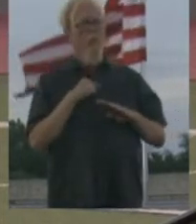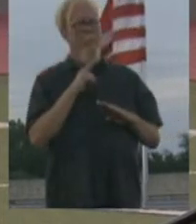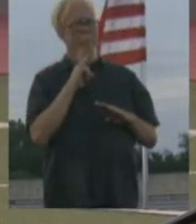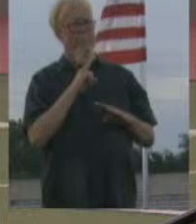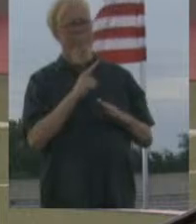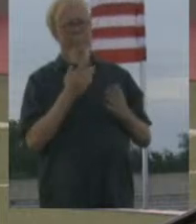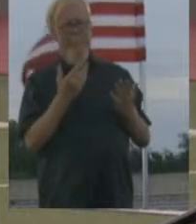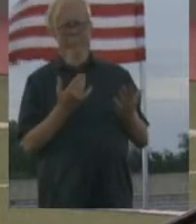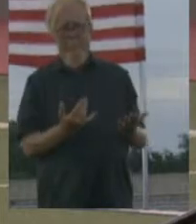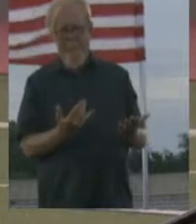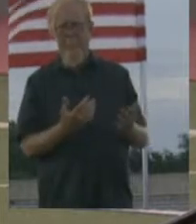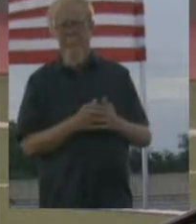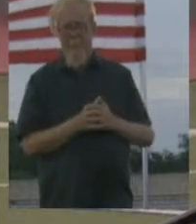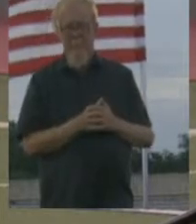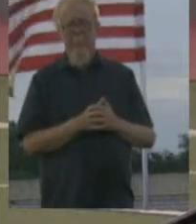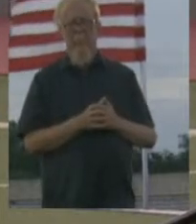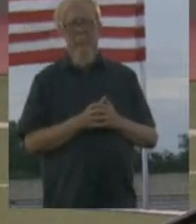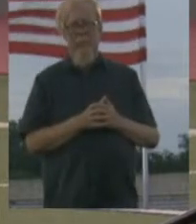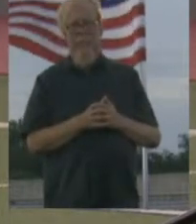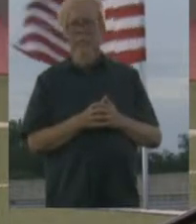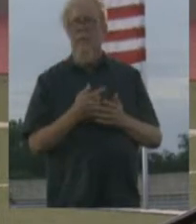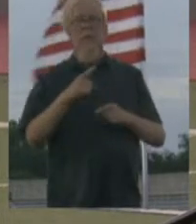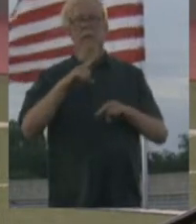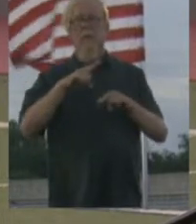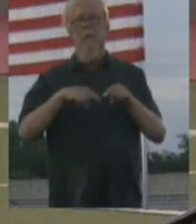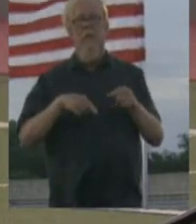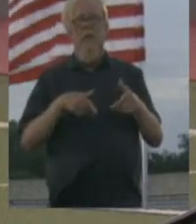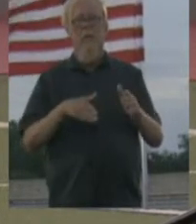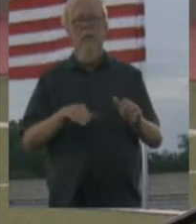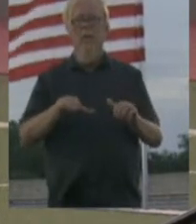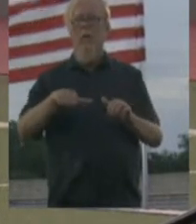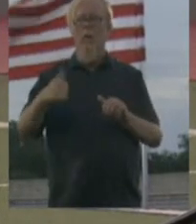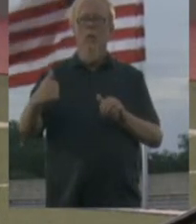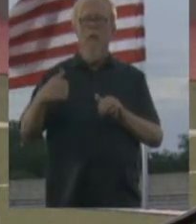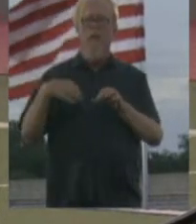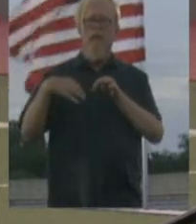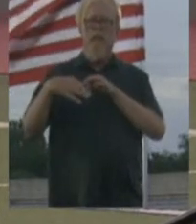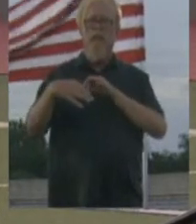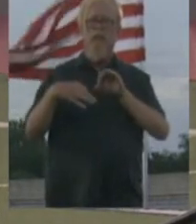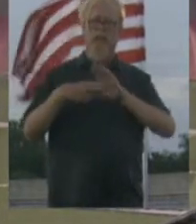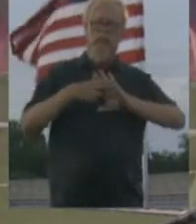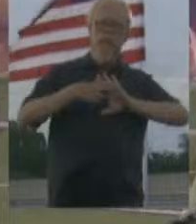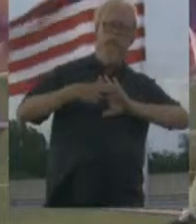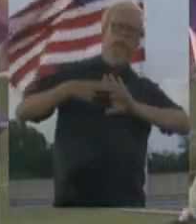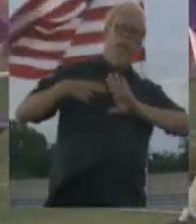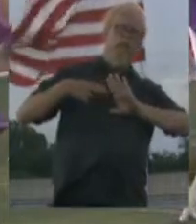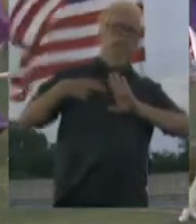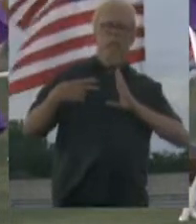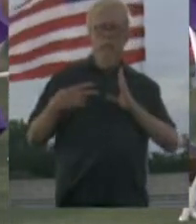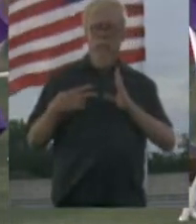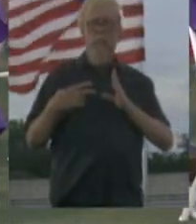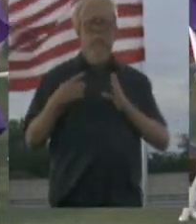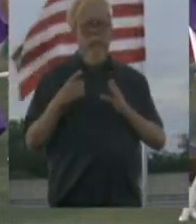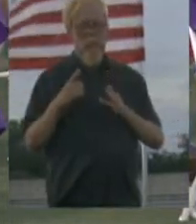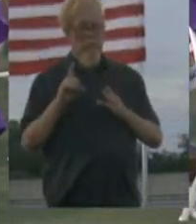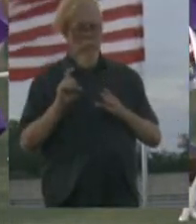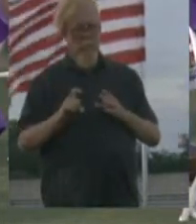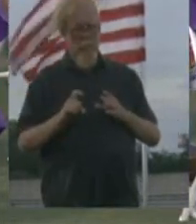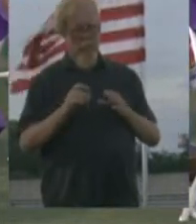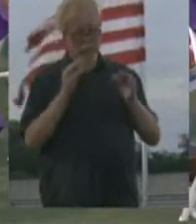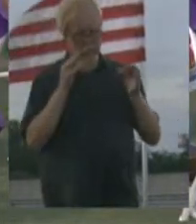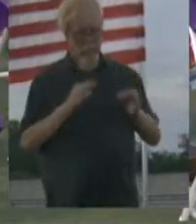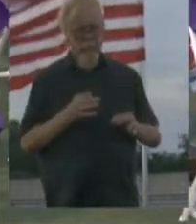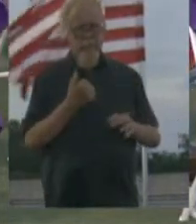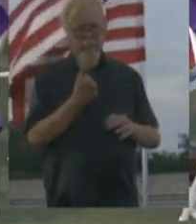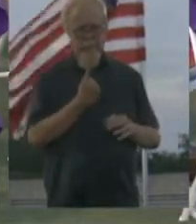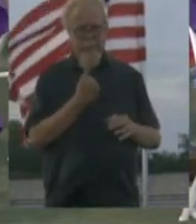life. But we cannot let others define our success. We must define it for ourselves. Now, I can